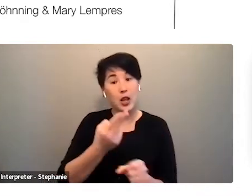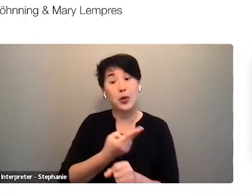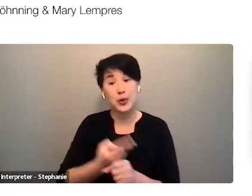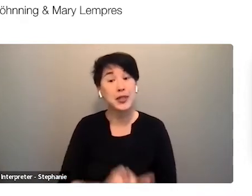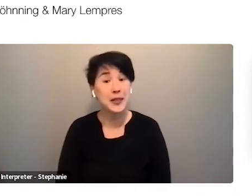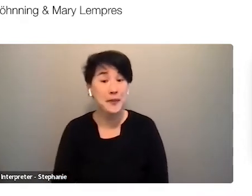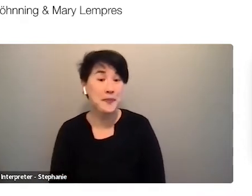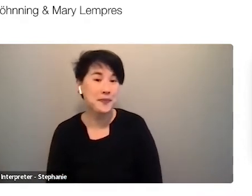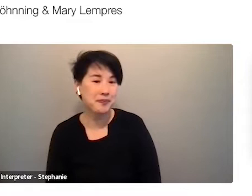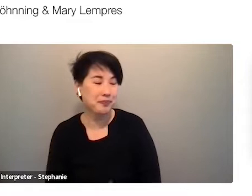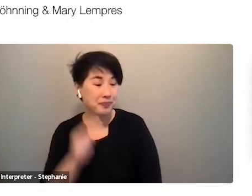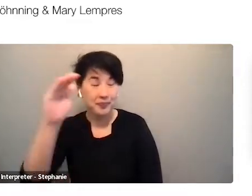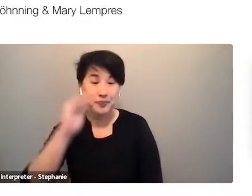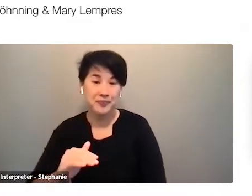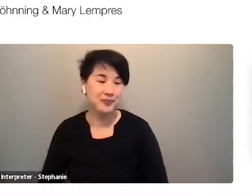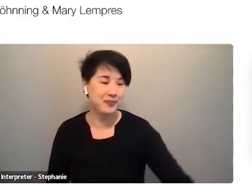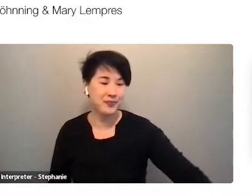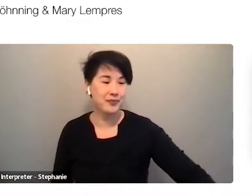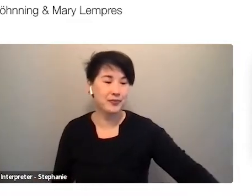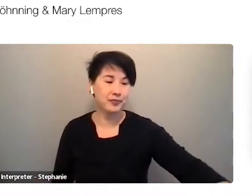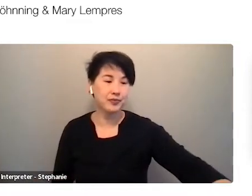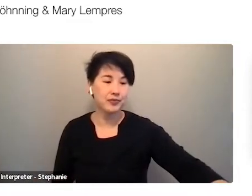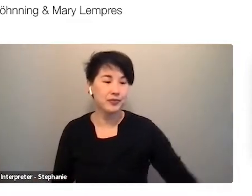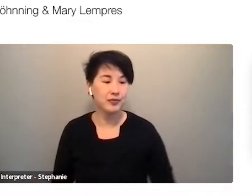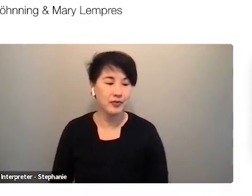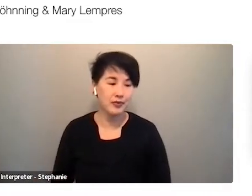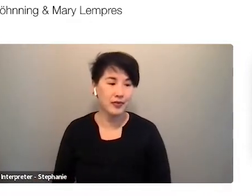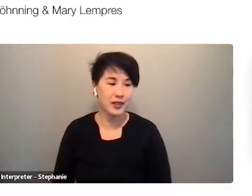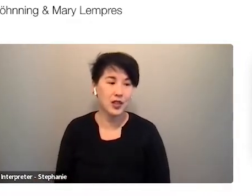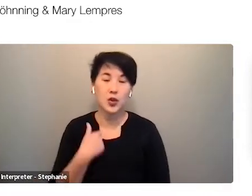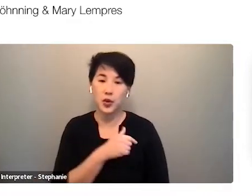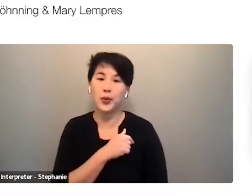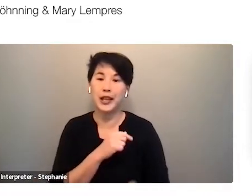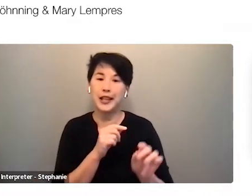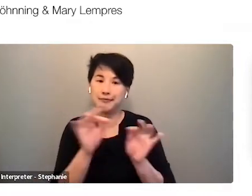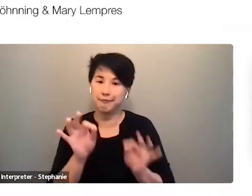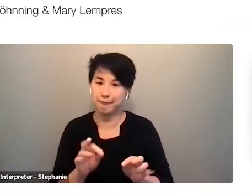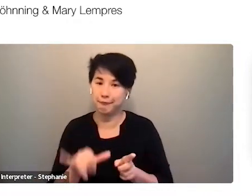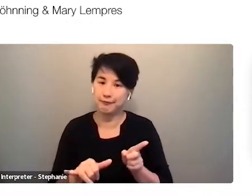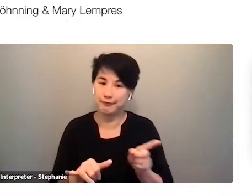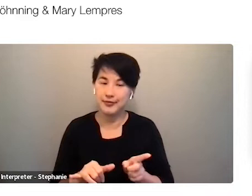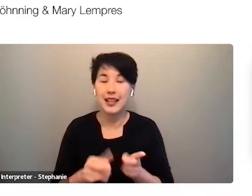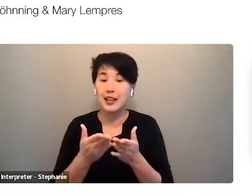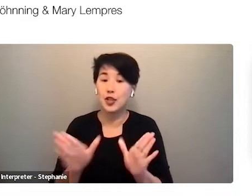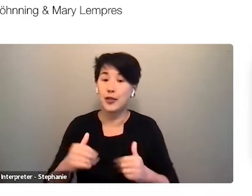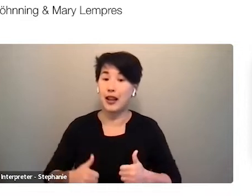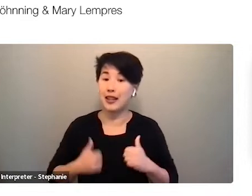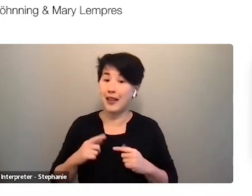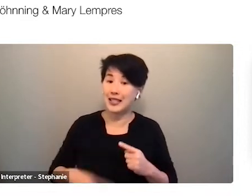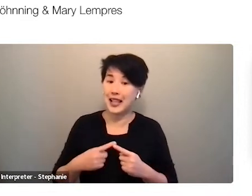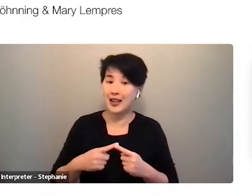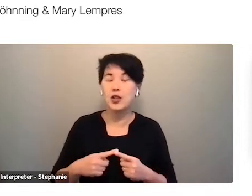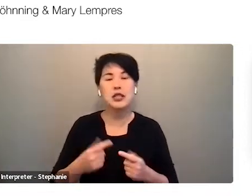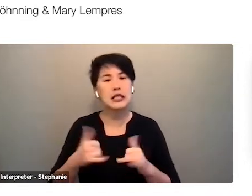For the next slide, we can sort of outline this general life cycle, and it's something that we're still working on and